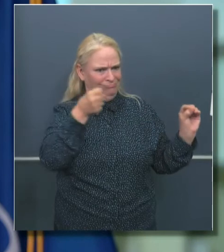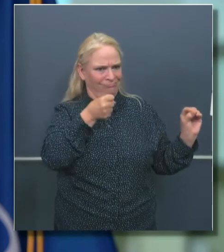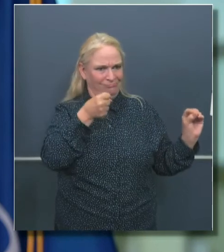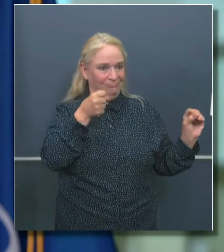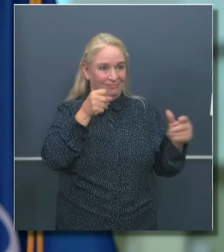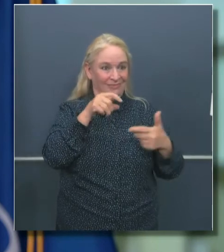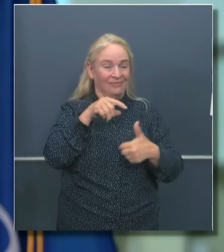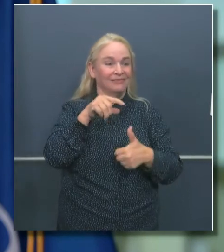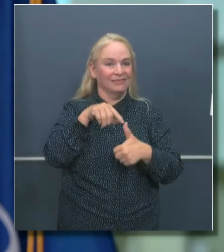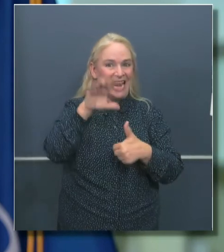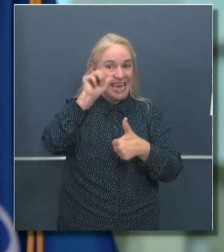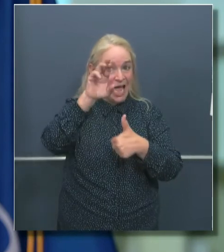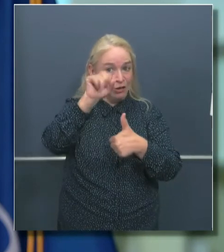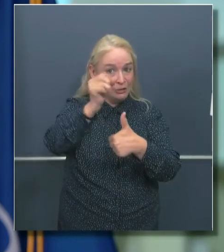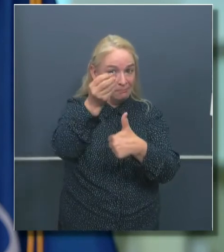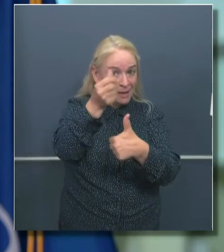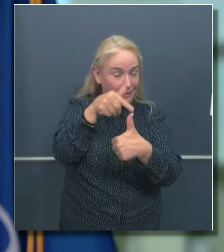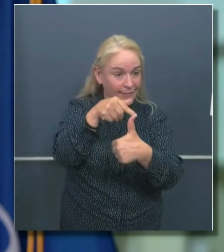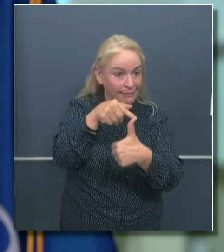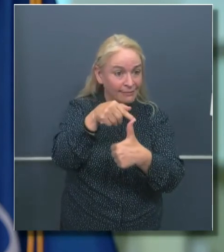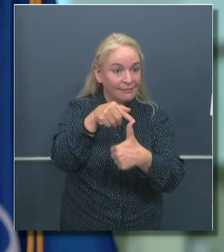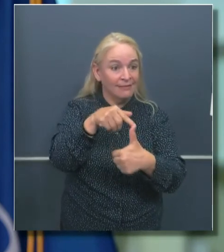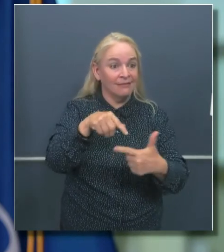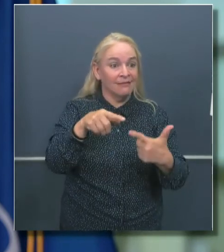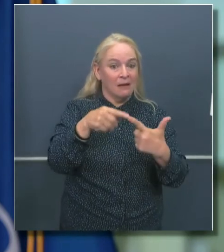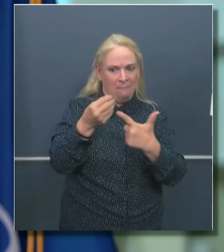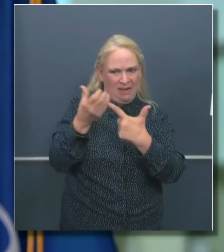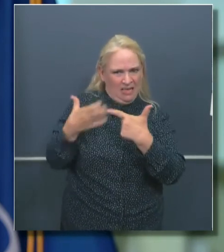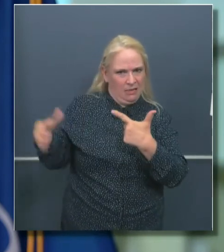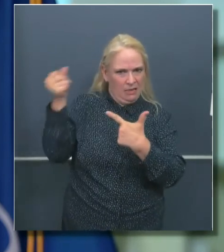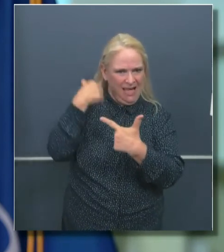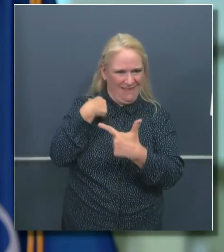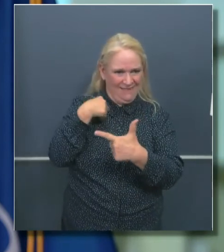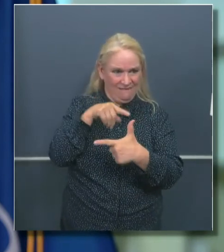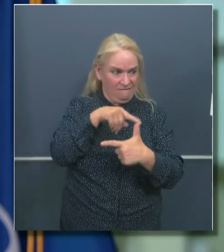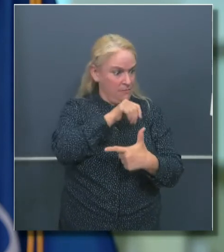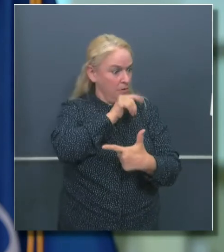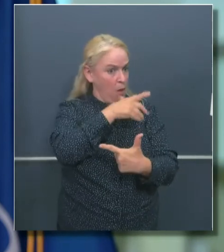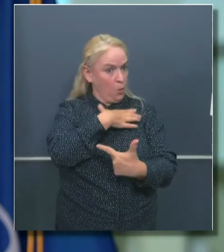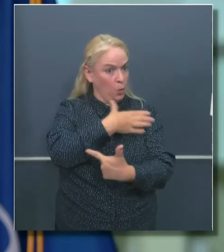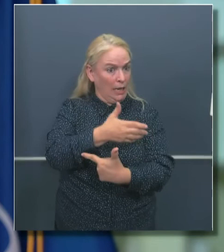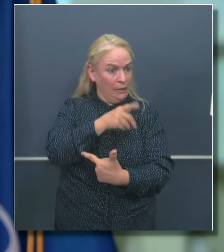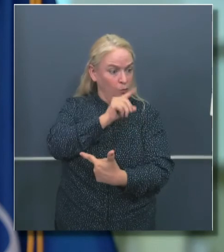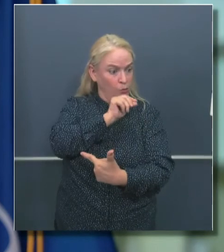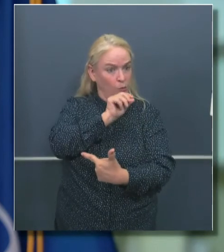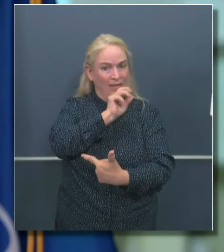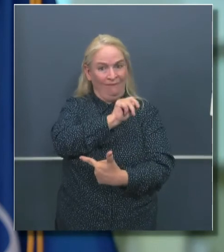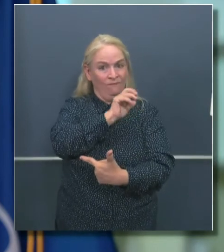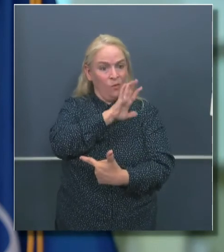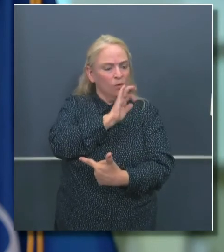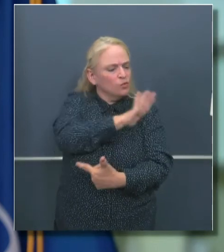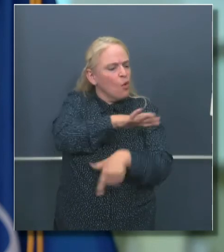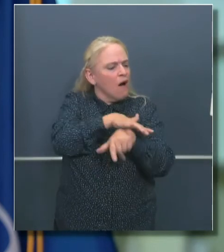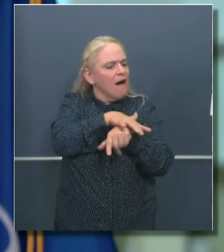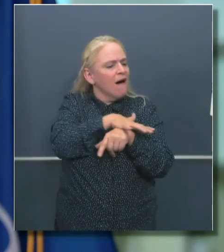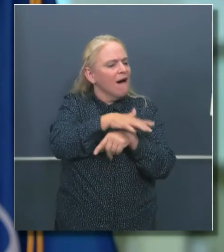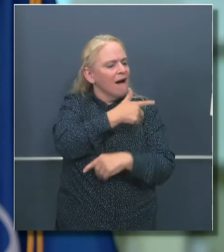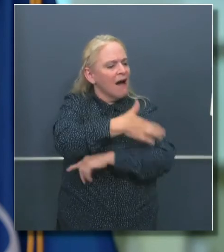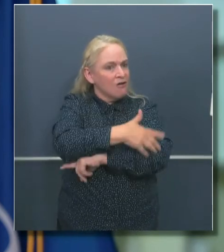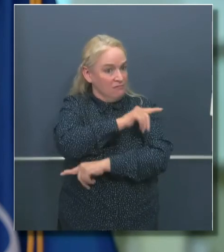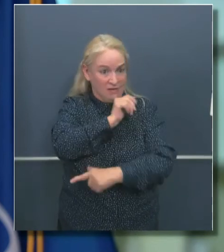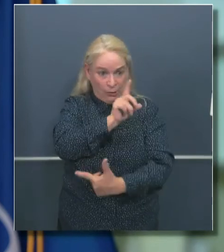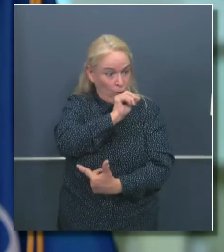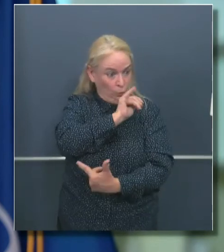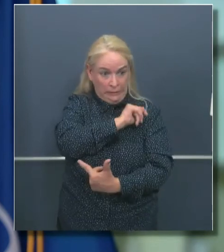to counties that are unwilling to enforce their local health officers' mandates. We have